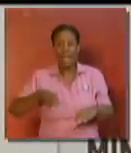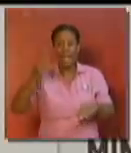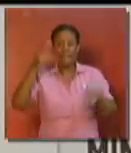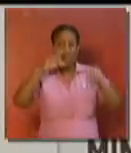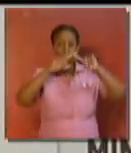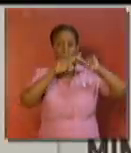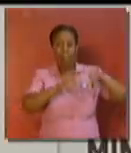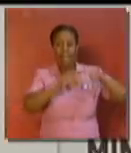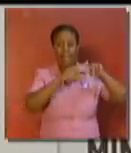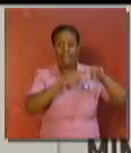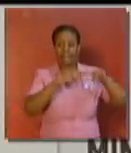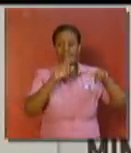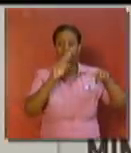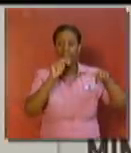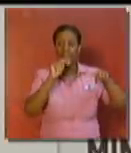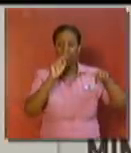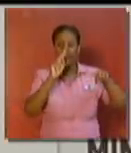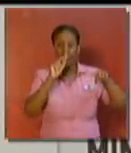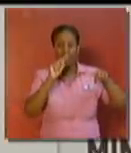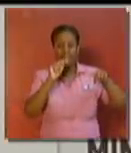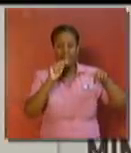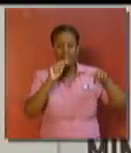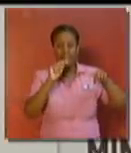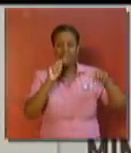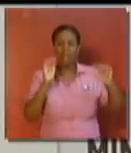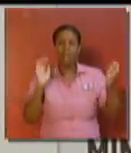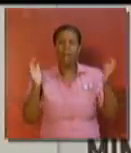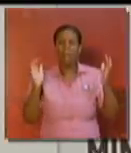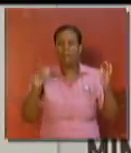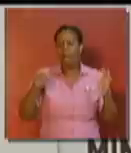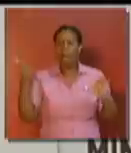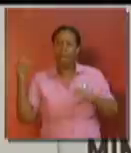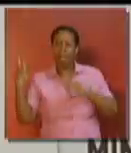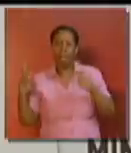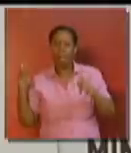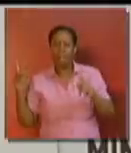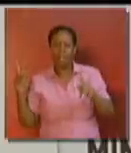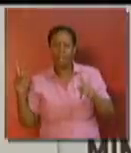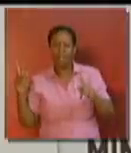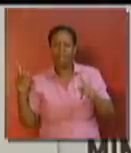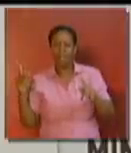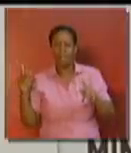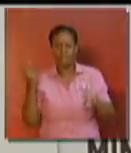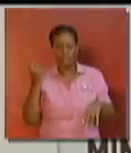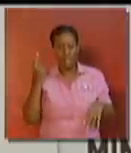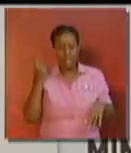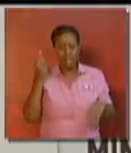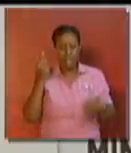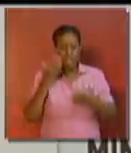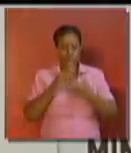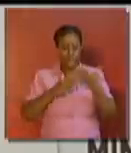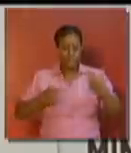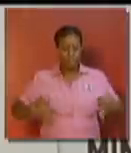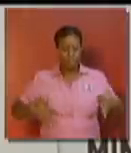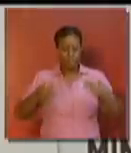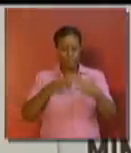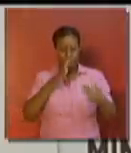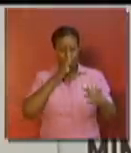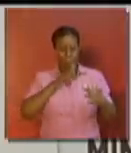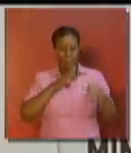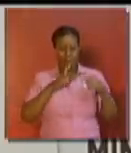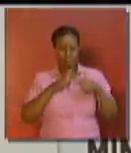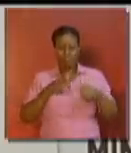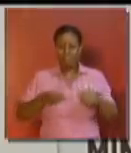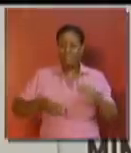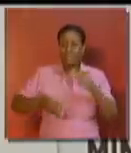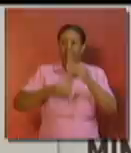healthy population. Now, there are some pregnant women who are at additional risk, and we must continue to highlight these.